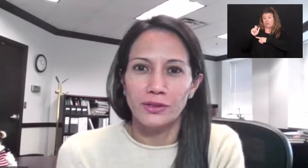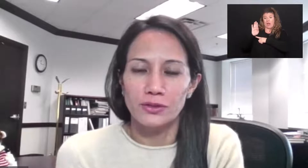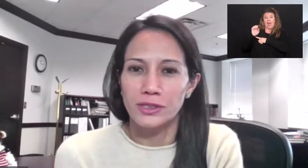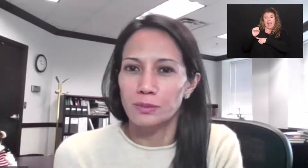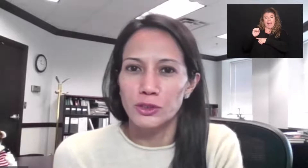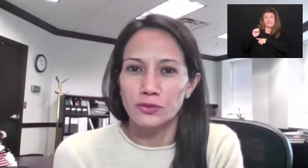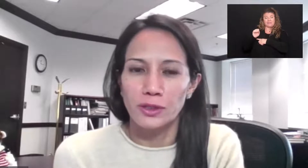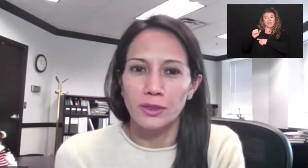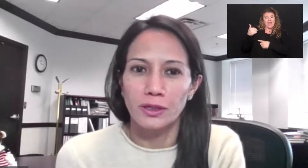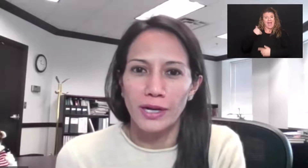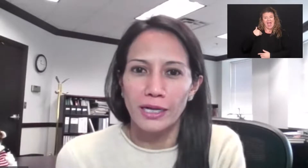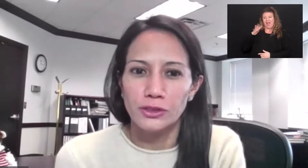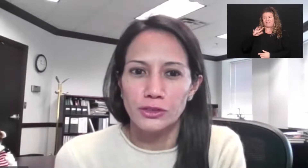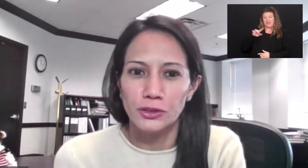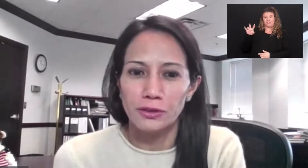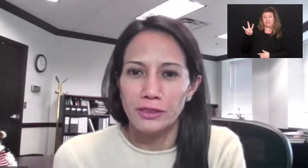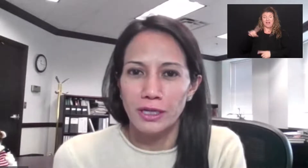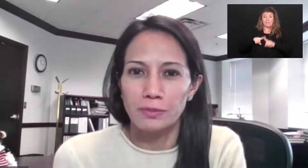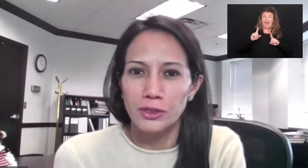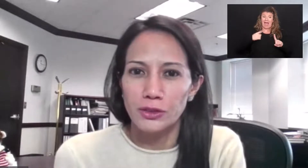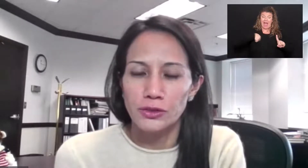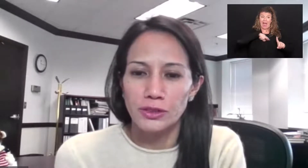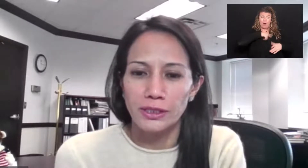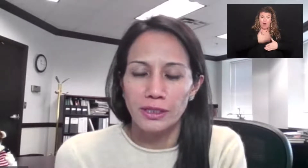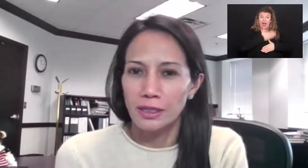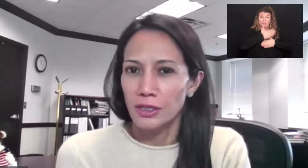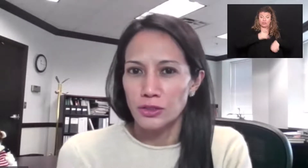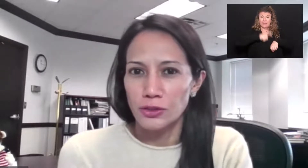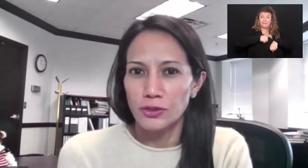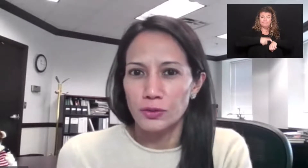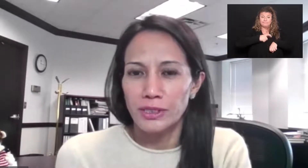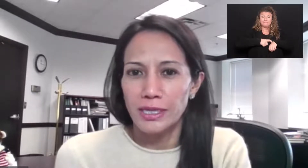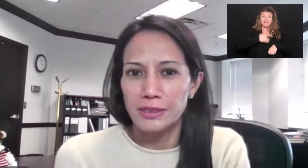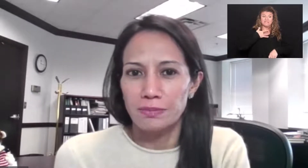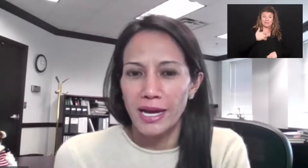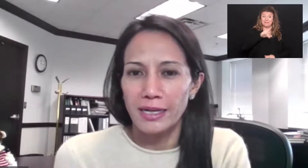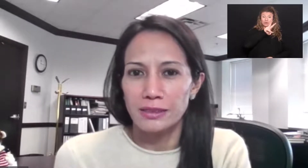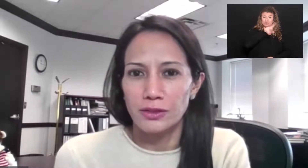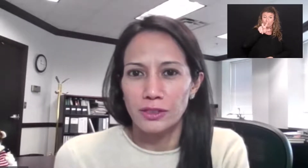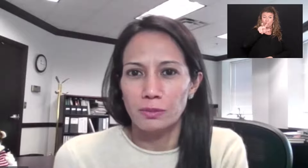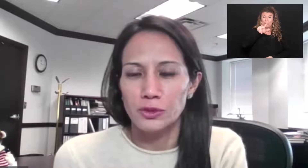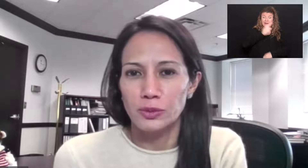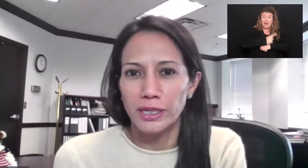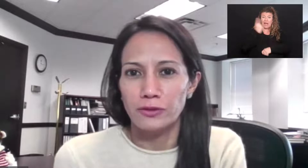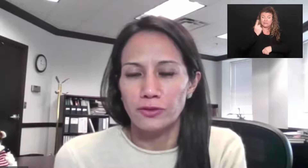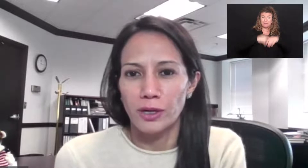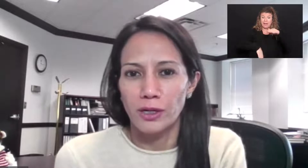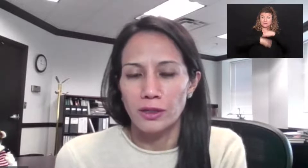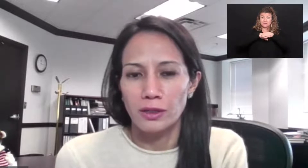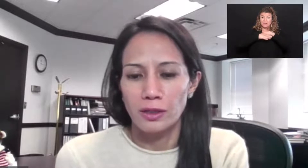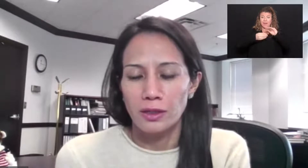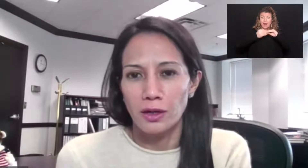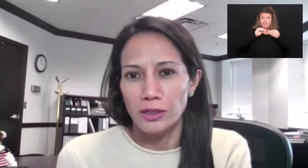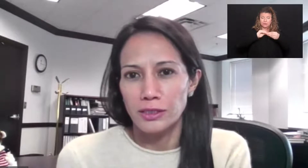you're having those numbers from, but our average turnaround times are usually 2 to 3 days max are the numbers we get from our